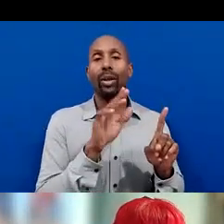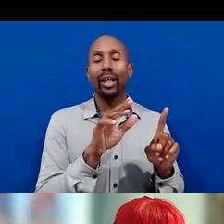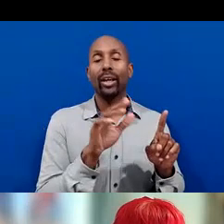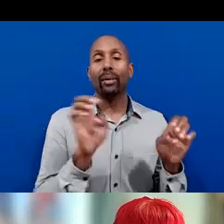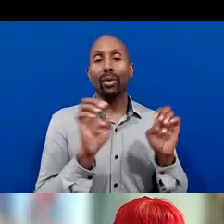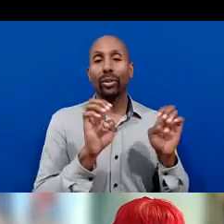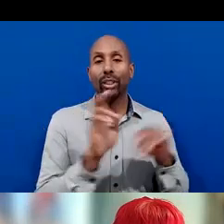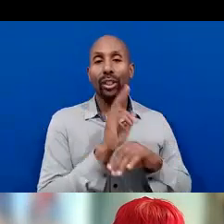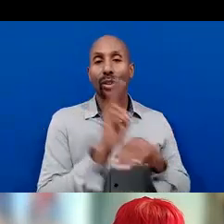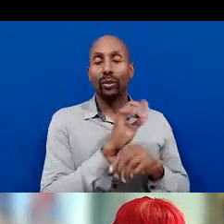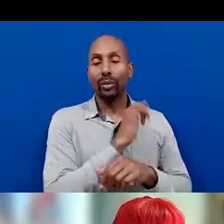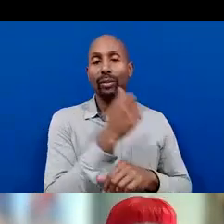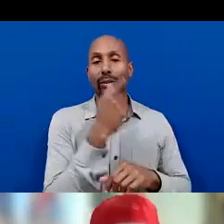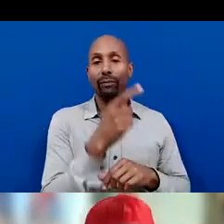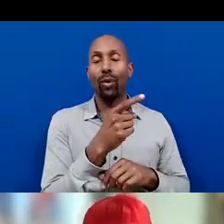5 years,